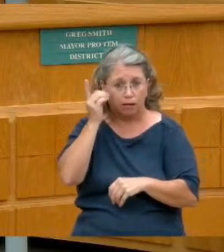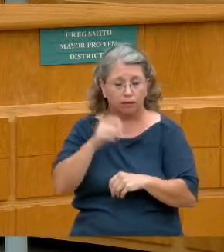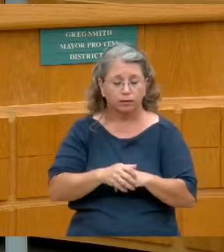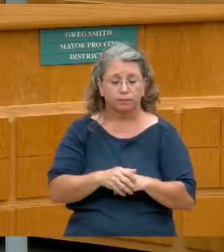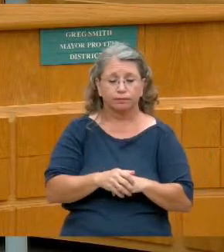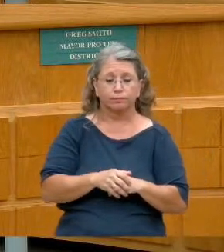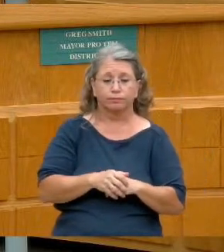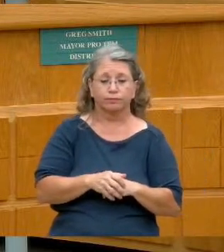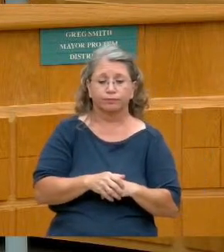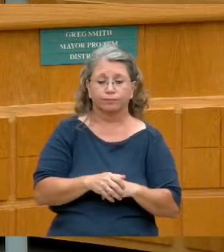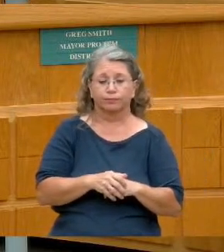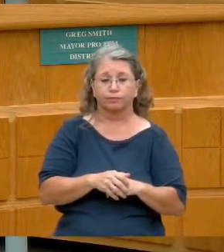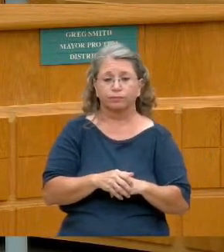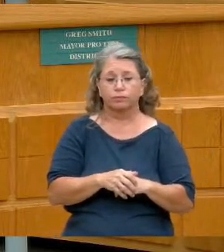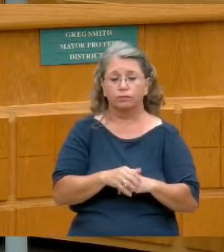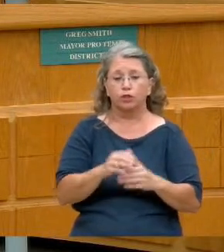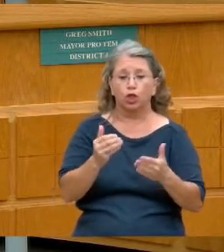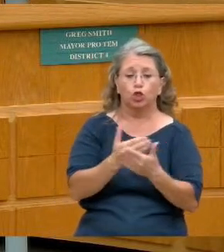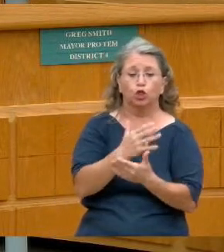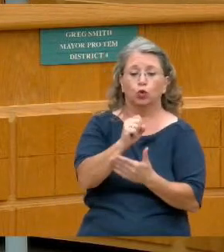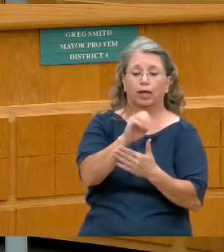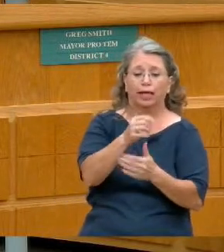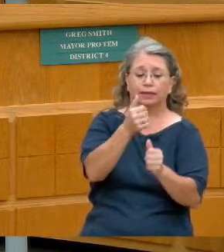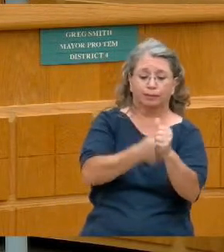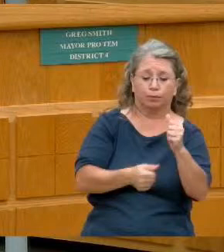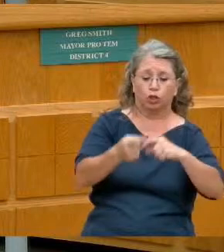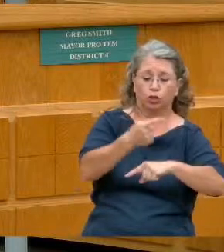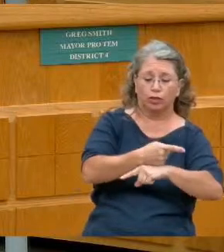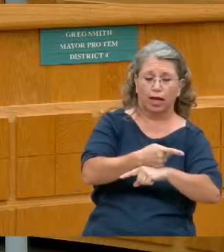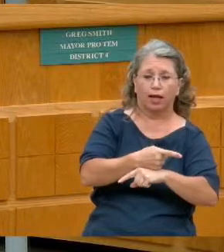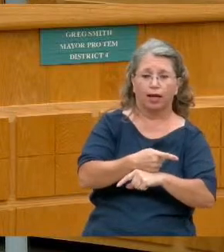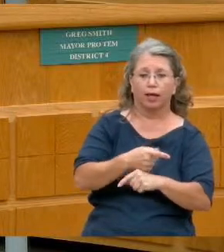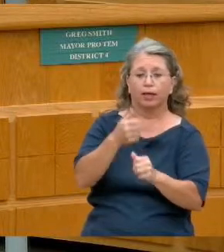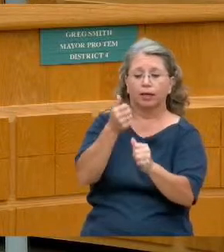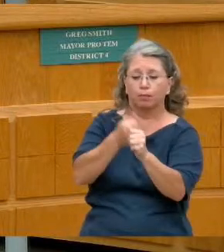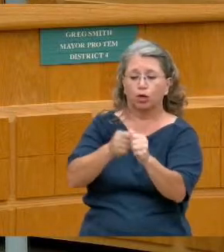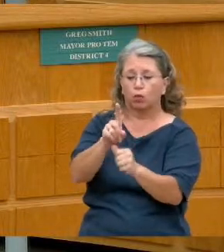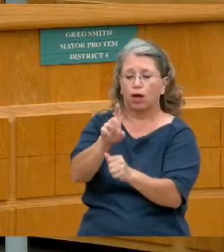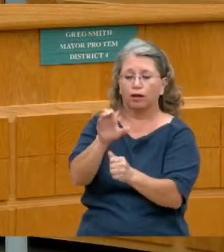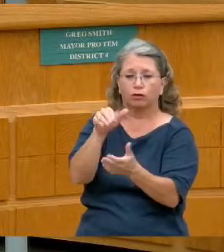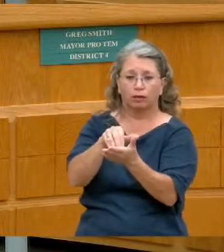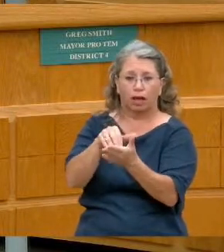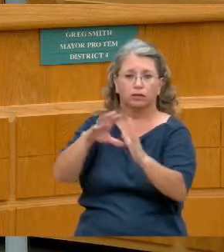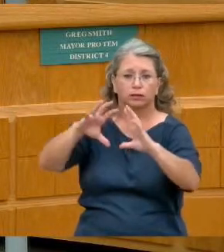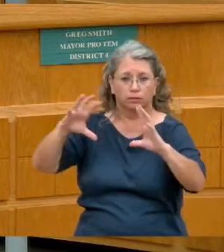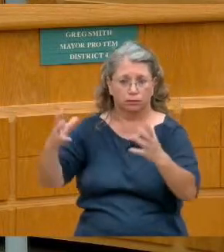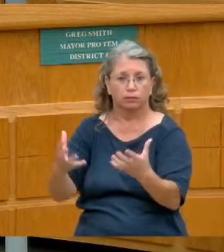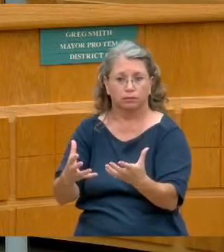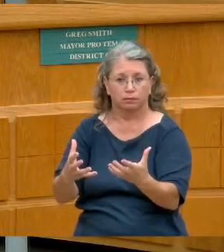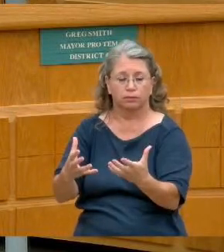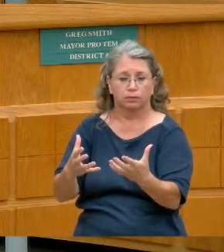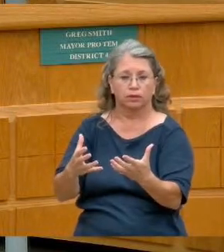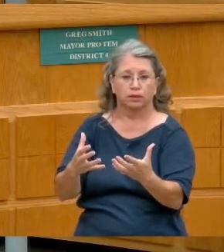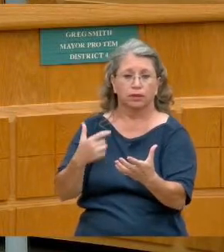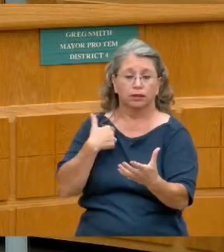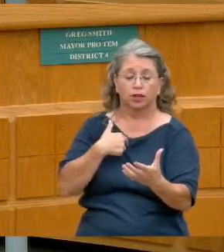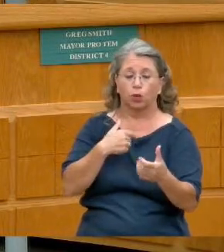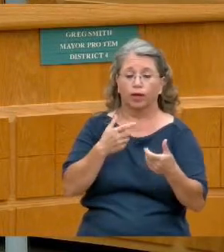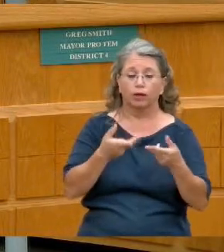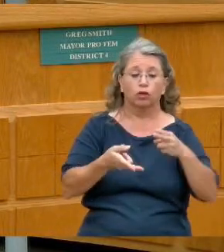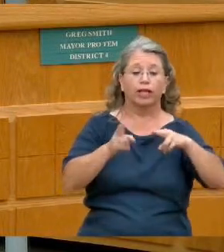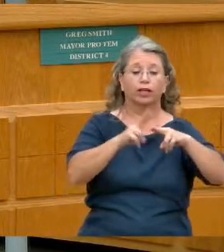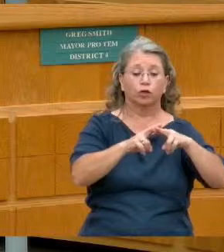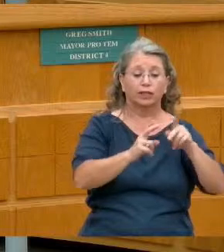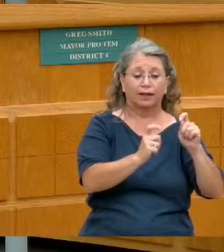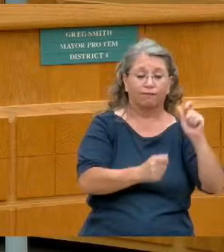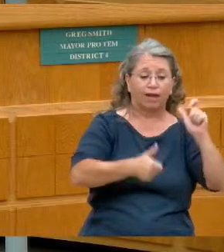new cases per day per capita in the past week or two. So the cases are rising more rapidly here than in Dallas, a place